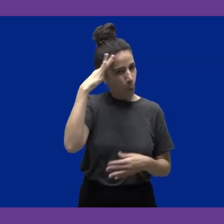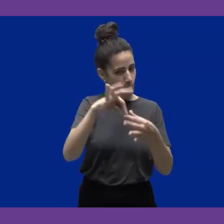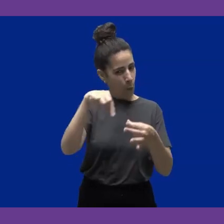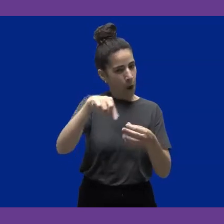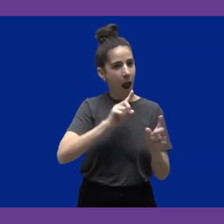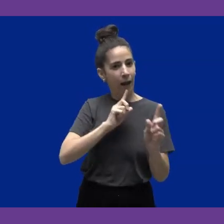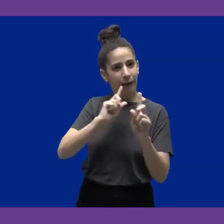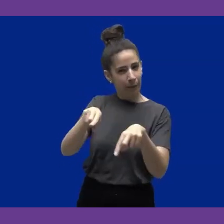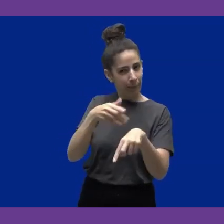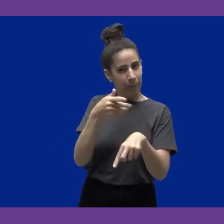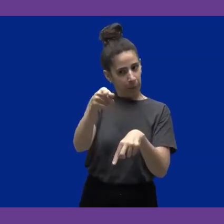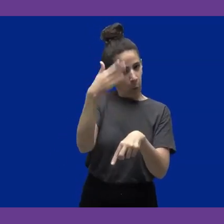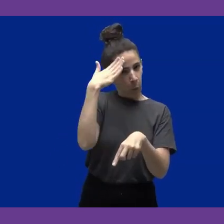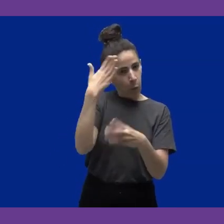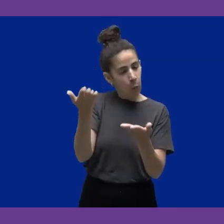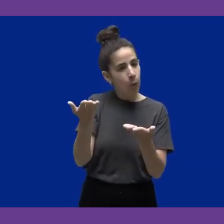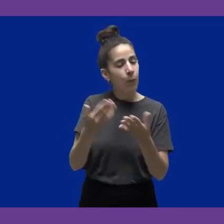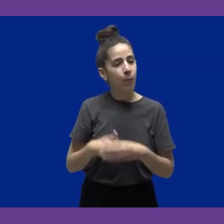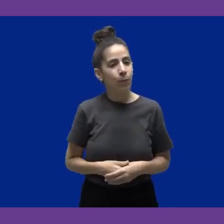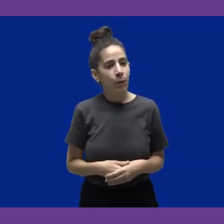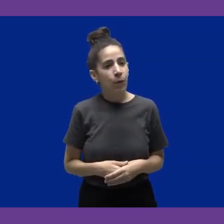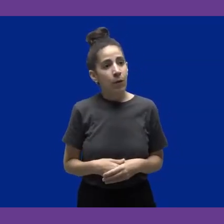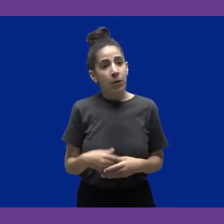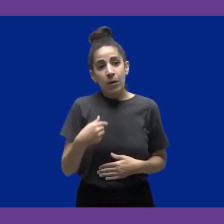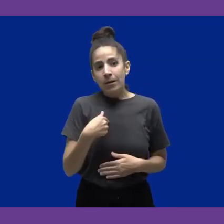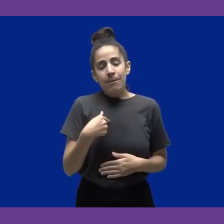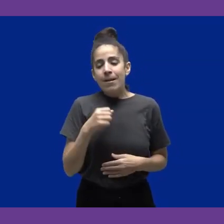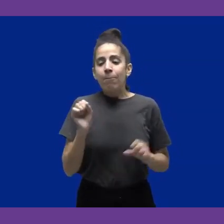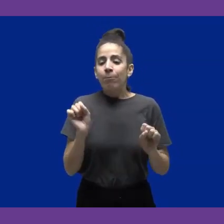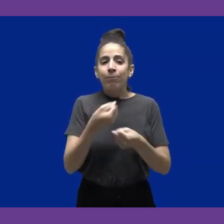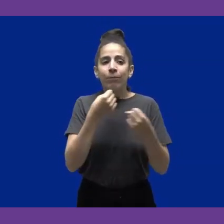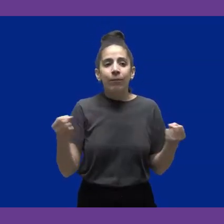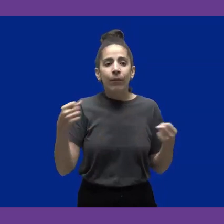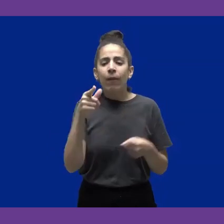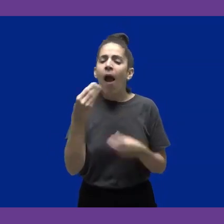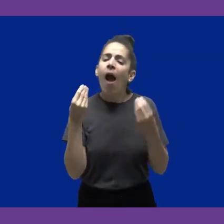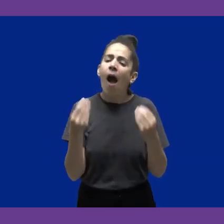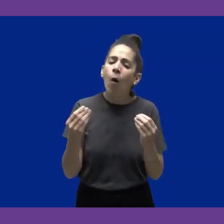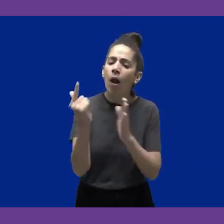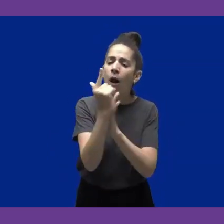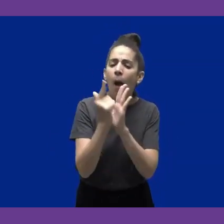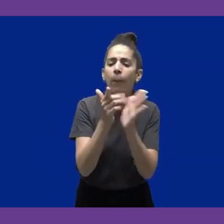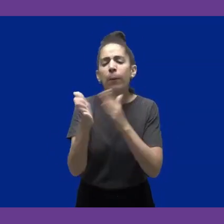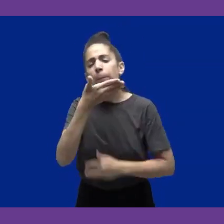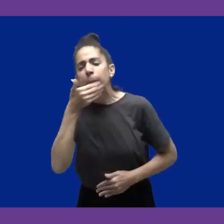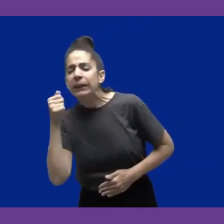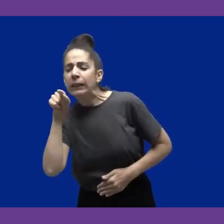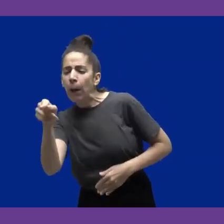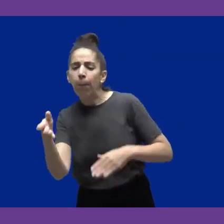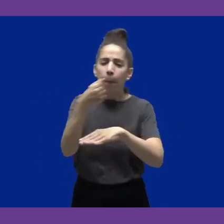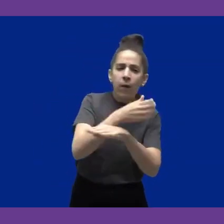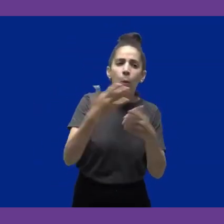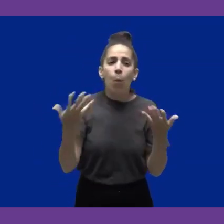I cannot give advice on how to prepare a regulation on this. In fact, even in the interpretation of the directive, I